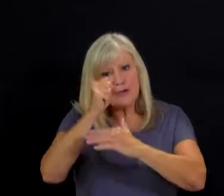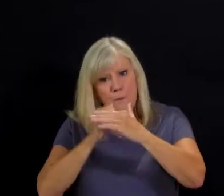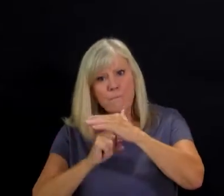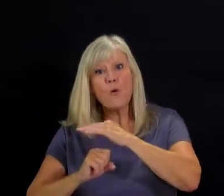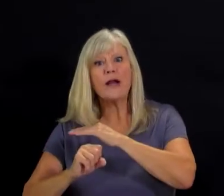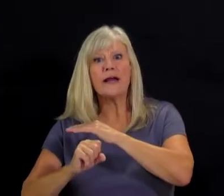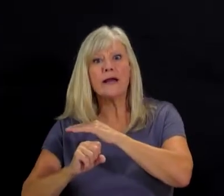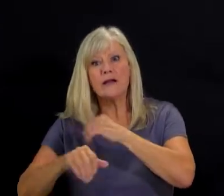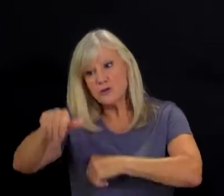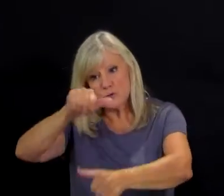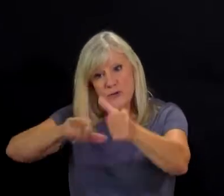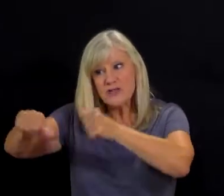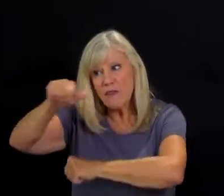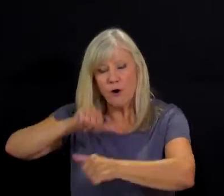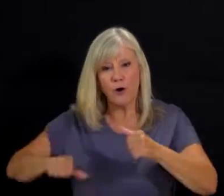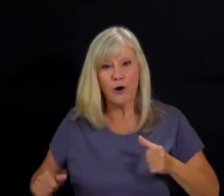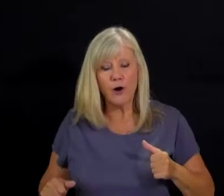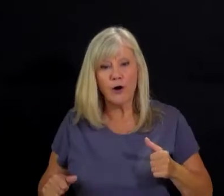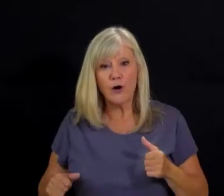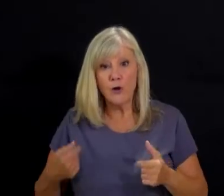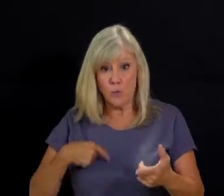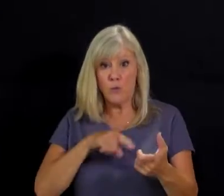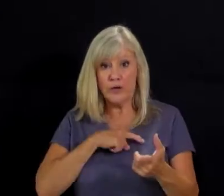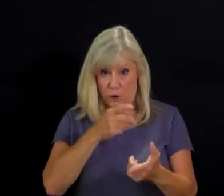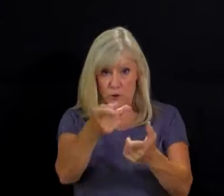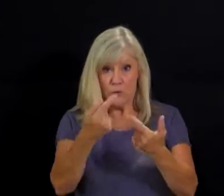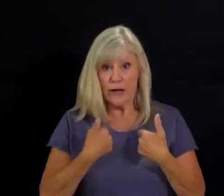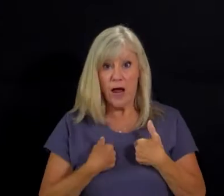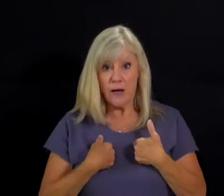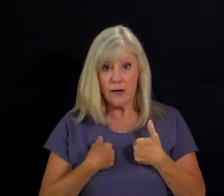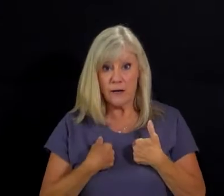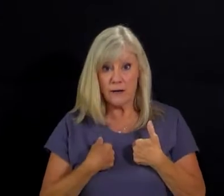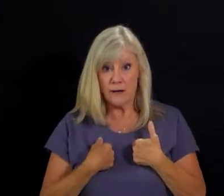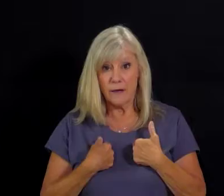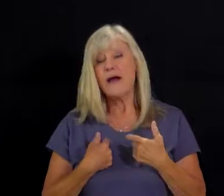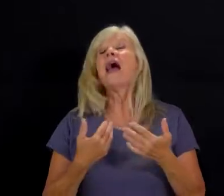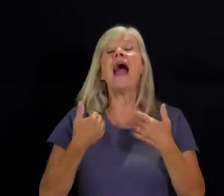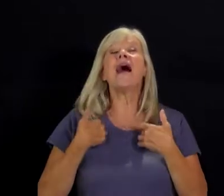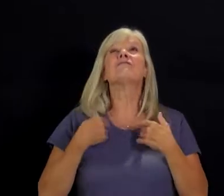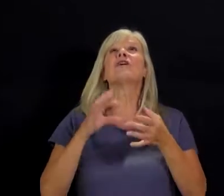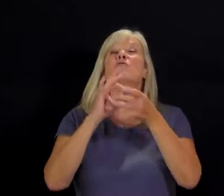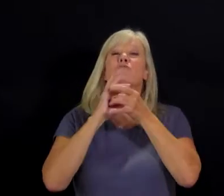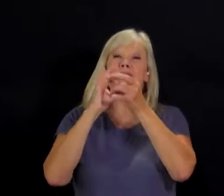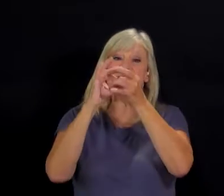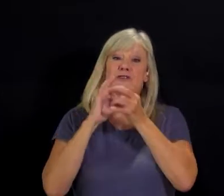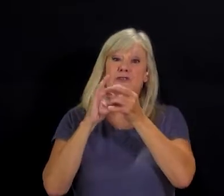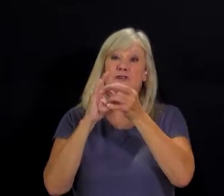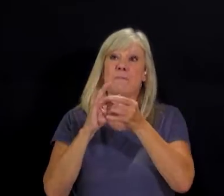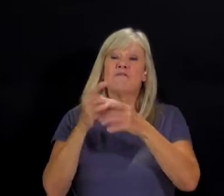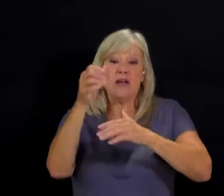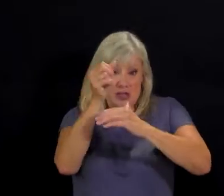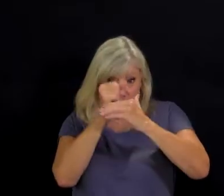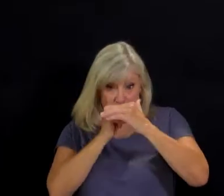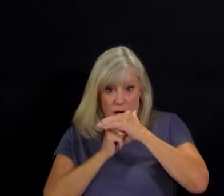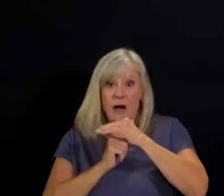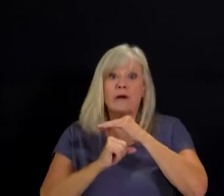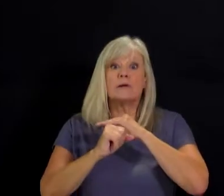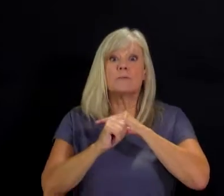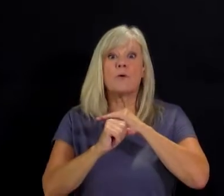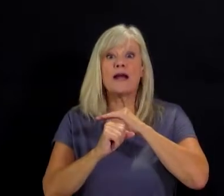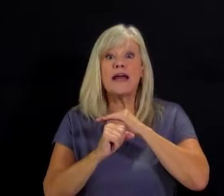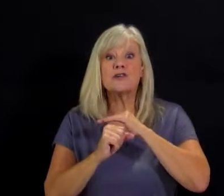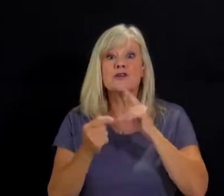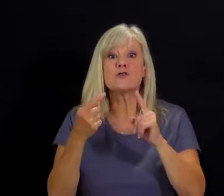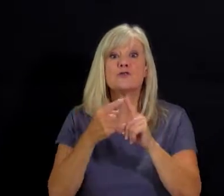another. We, you and I, stand in a fundamental relationship of subordination to our